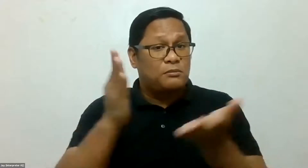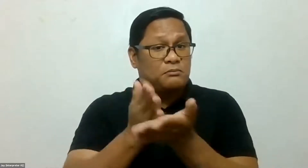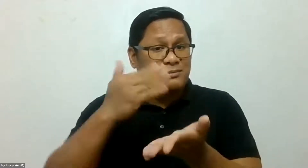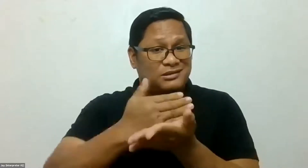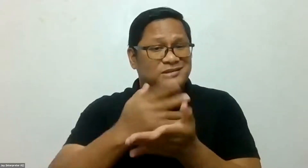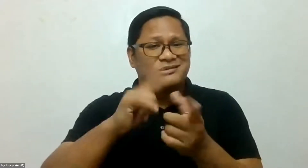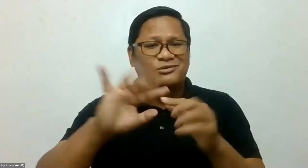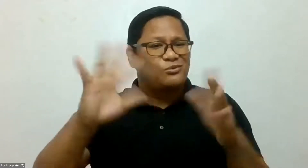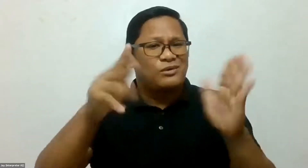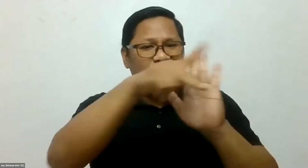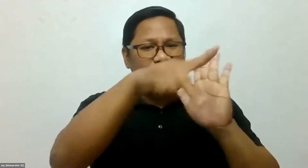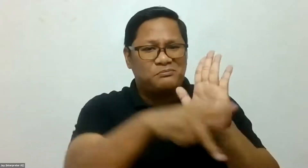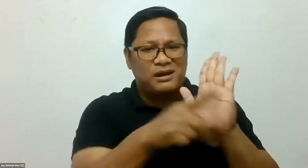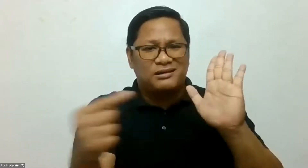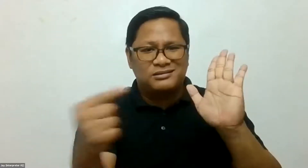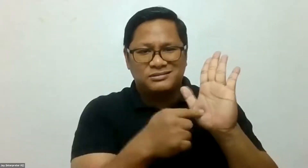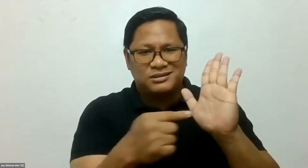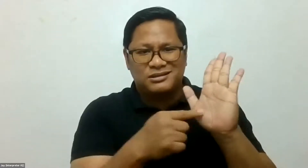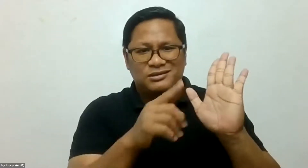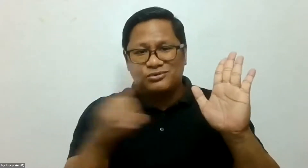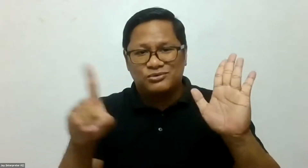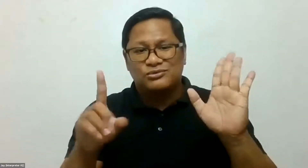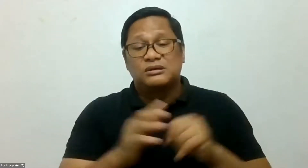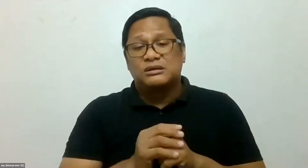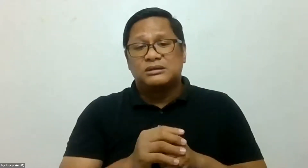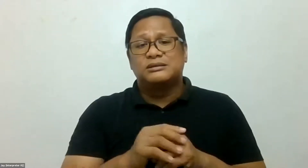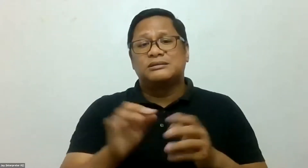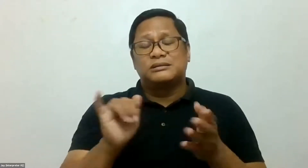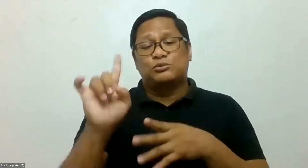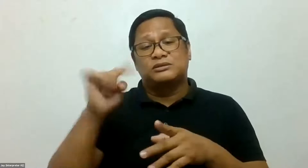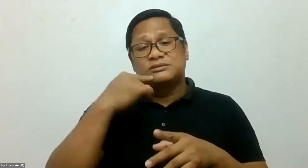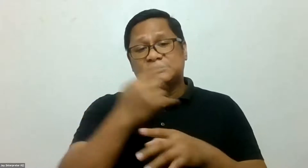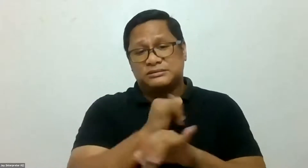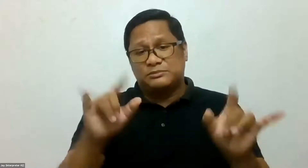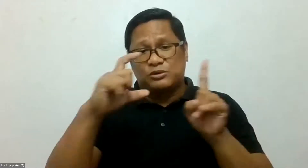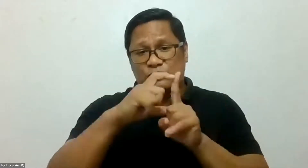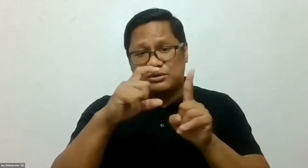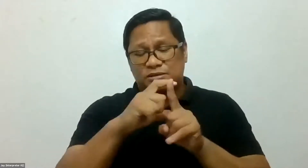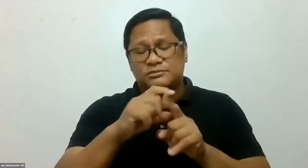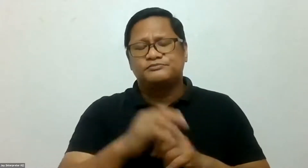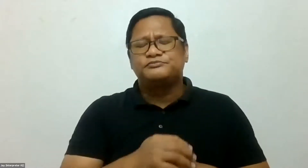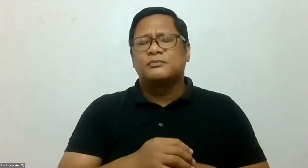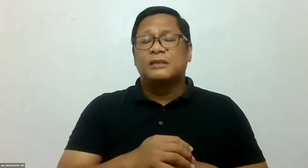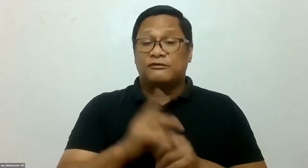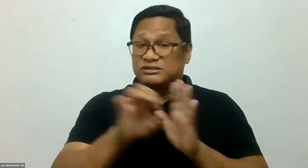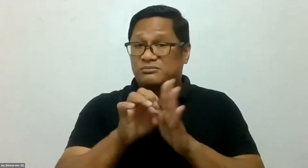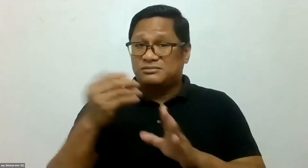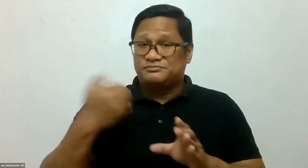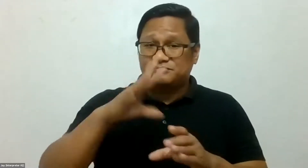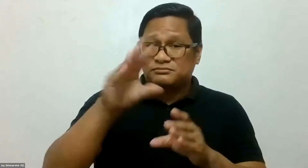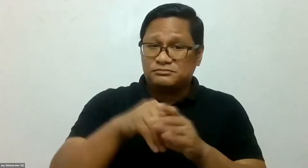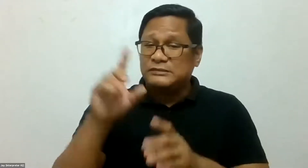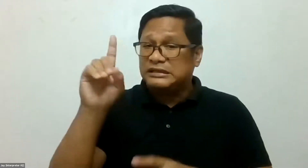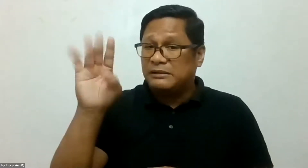is no policy in place, as to use the very words of Dr. Bev. Okay, so if it's not included, we hope the DBM